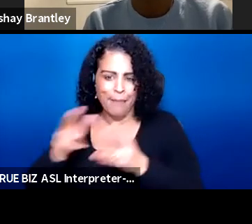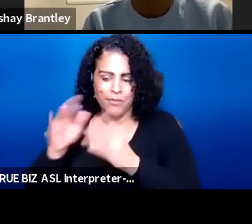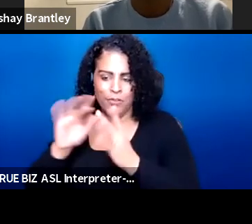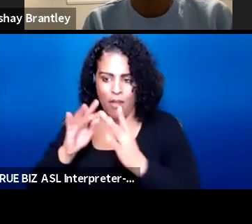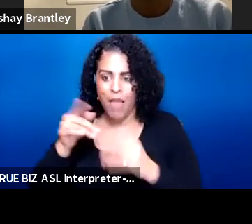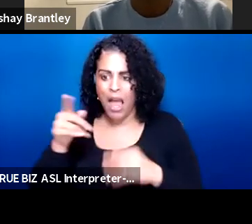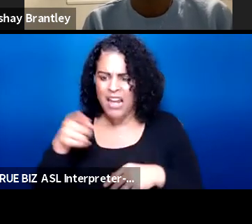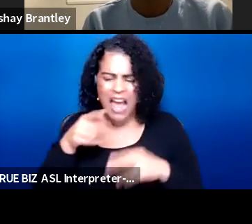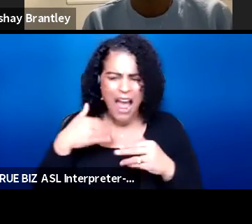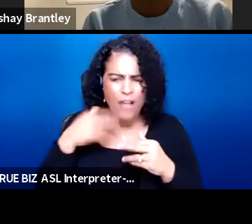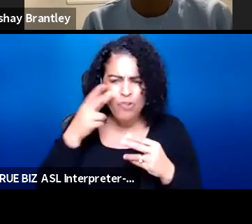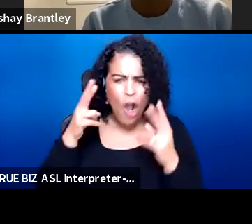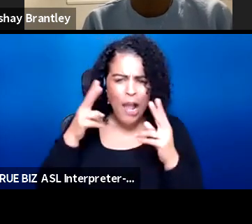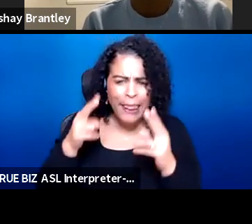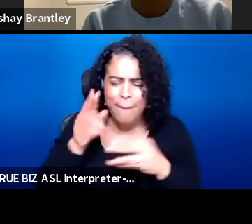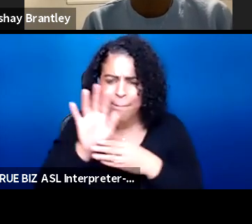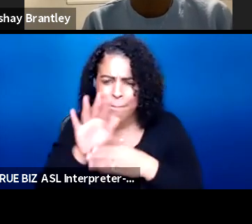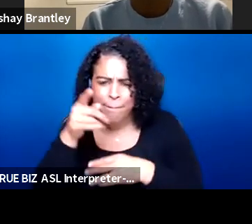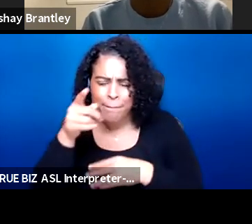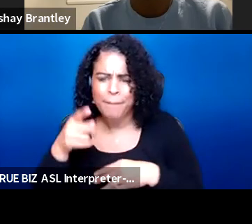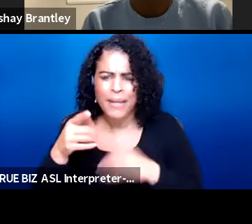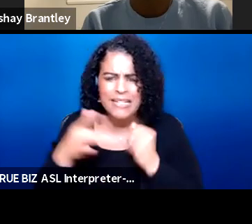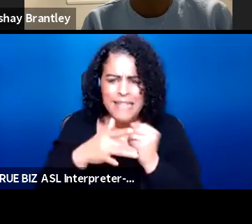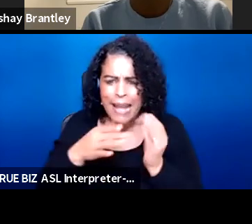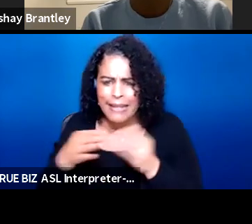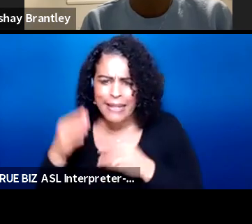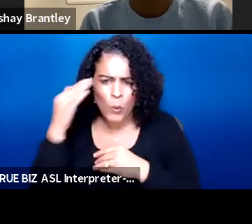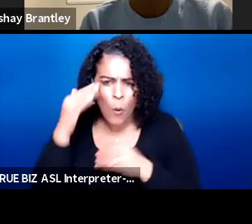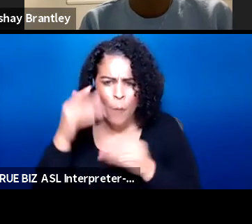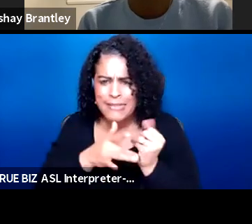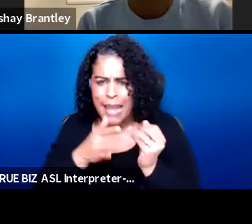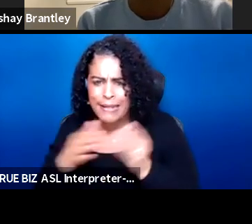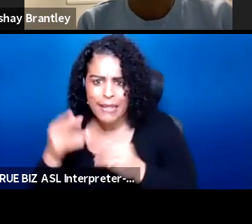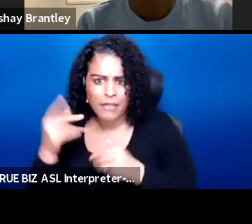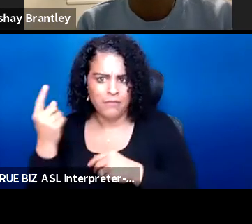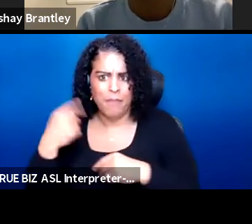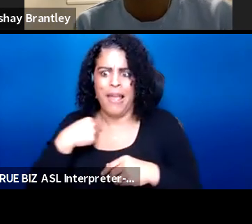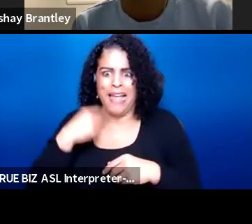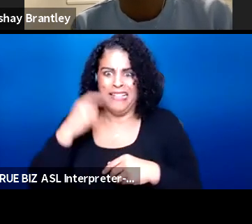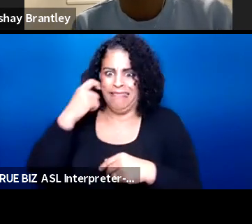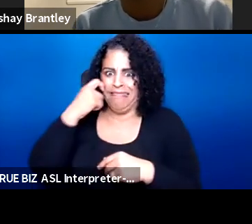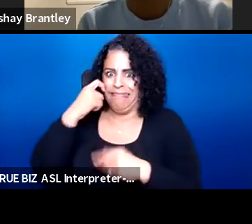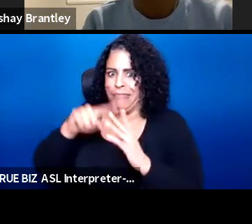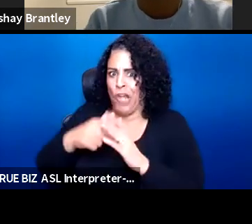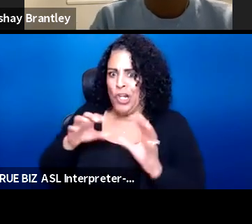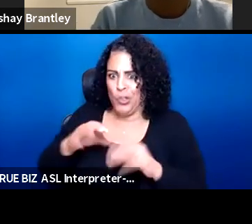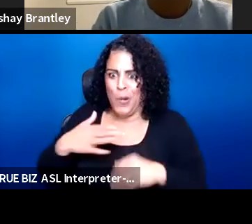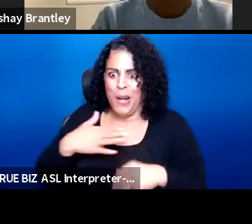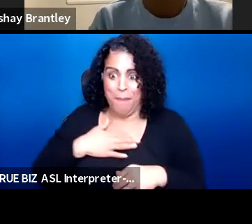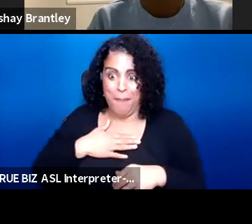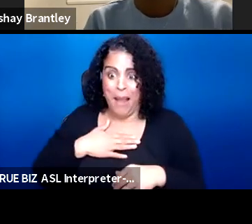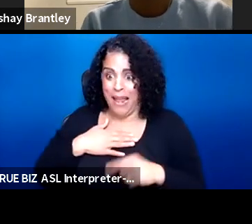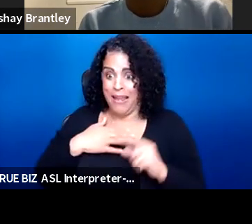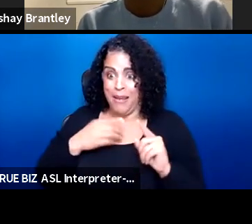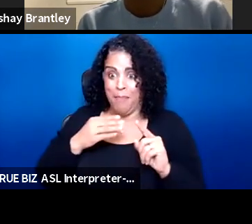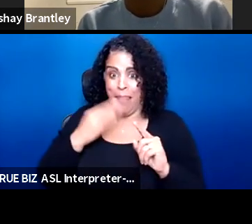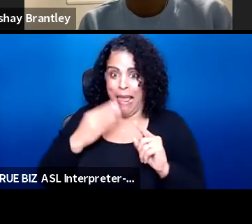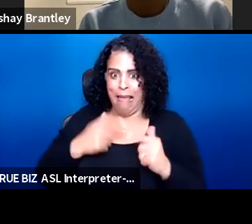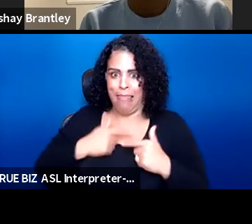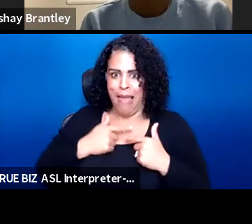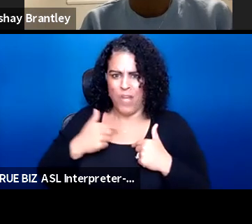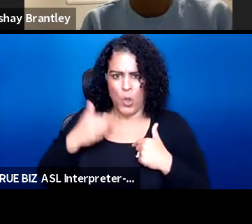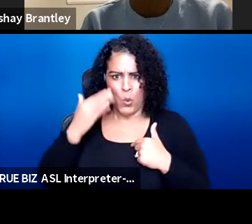cool thing about like, no, like with technique, it's like knowing technique, and it's something I've just started doing, especially in my Black life too, like knowing